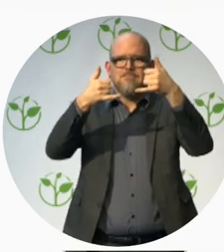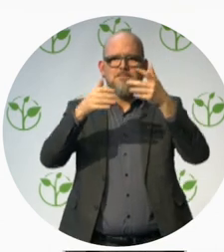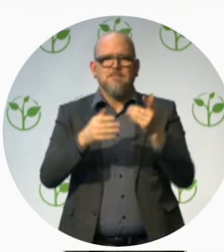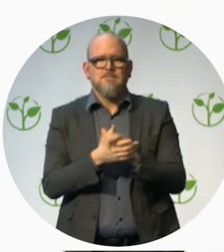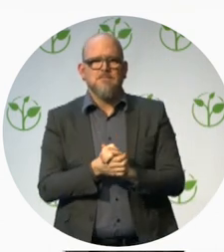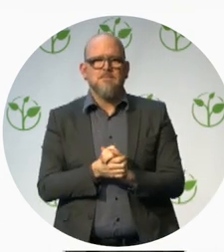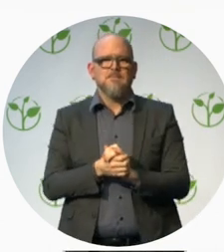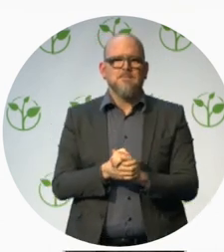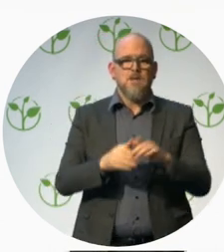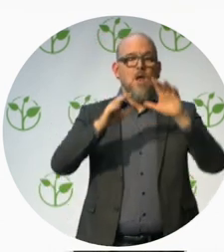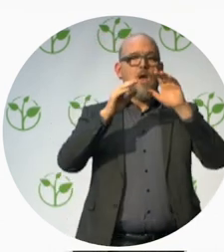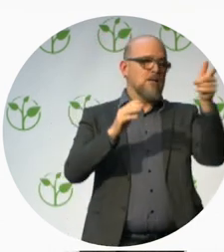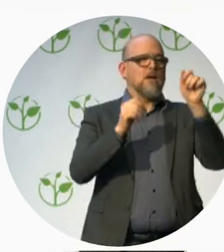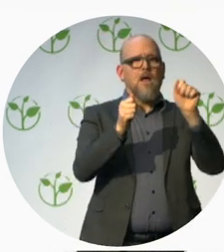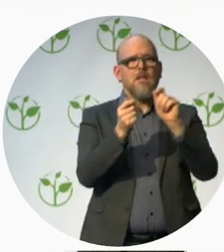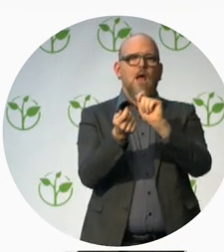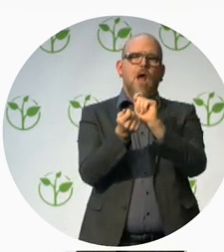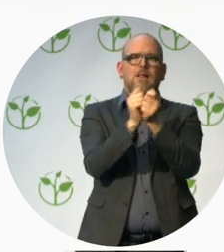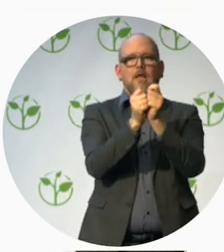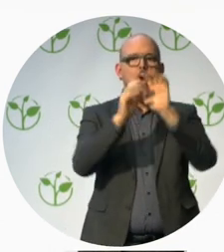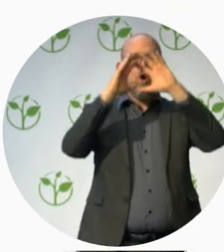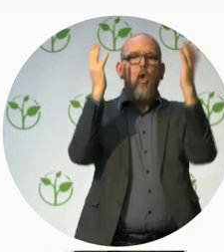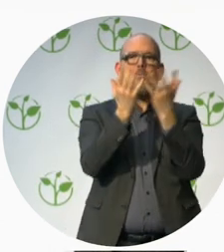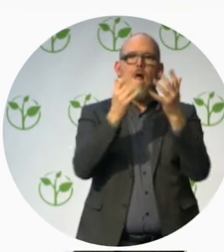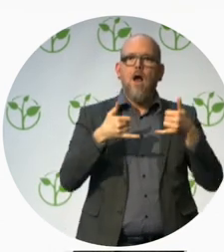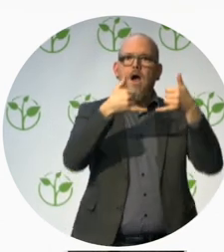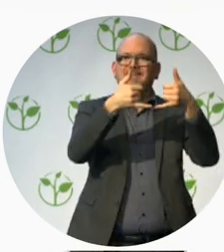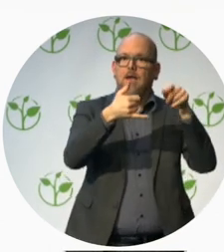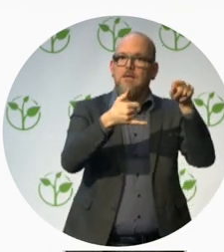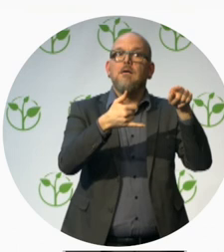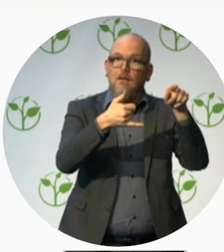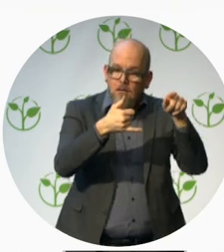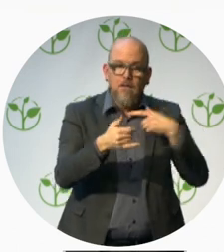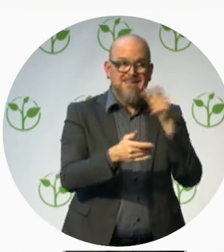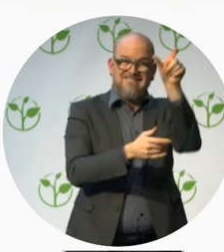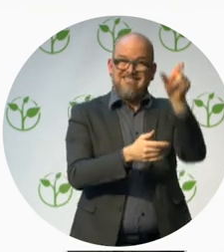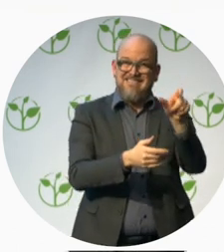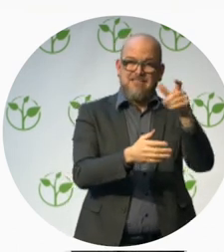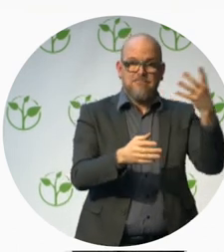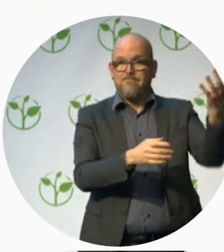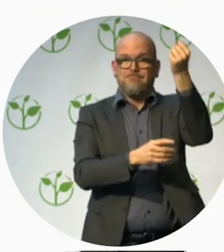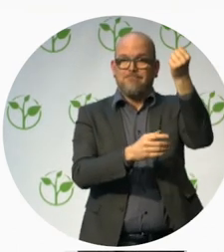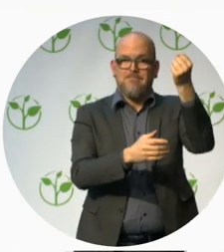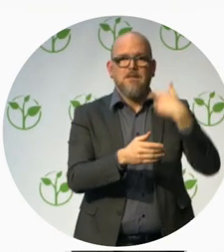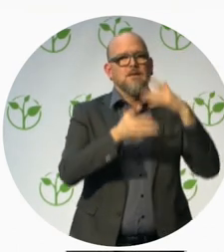delighted to have her here and welcome you very much onto the stage, Yeti. So a big round of applause, please, for Yeti.